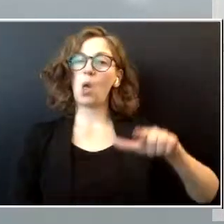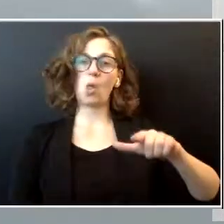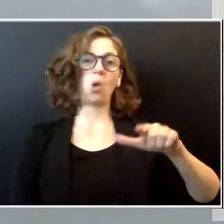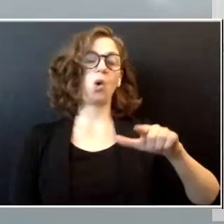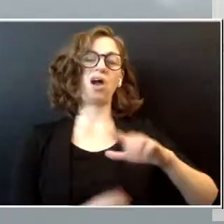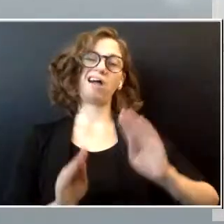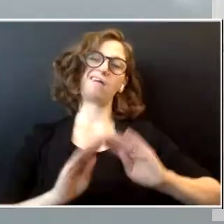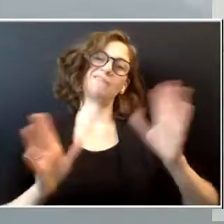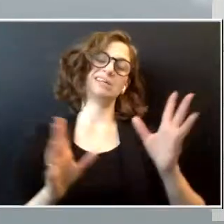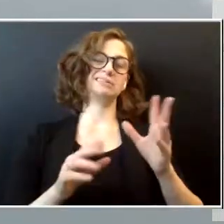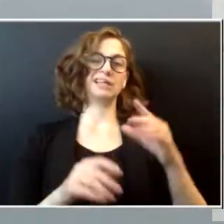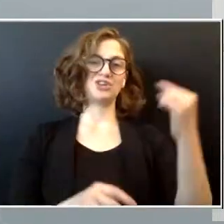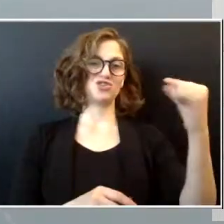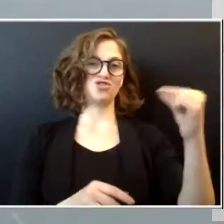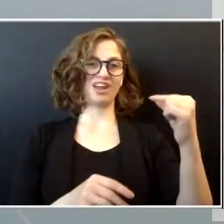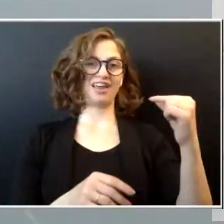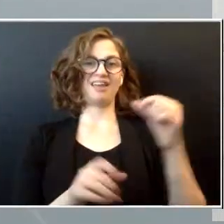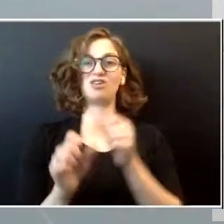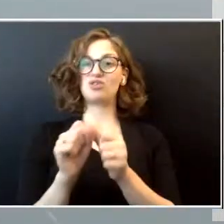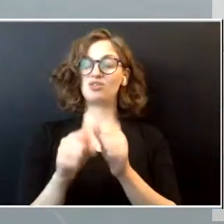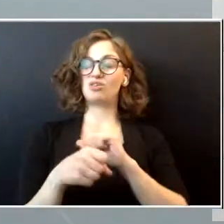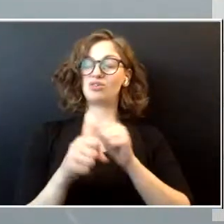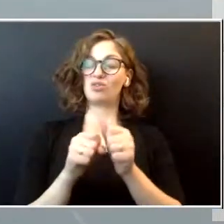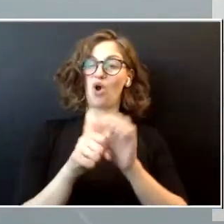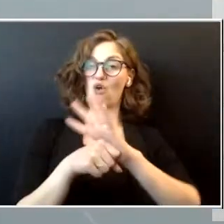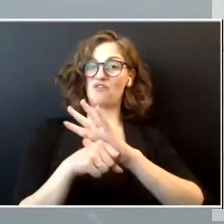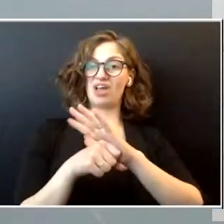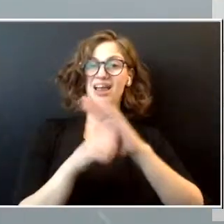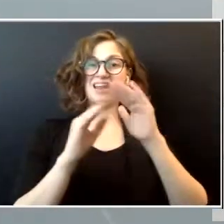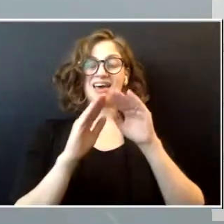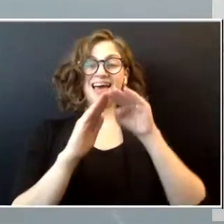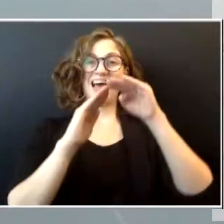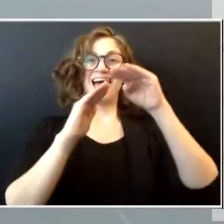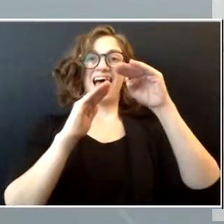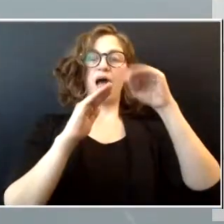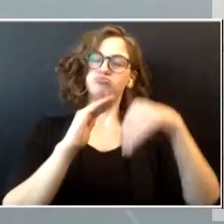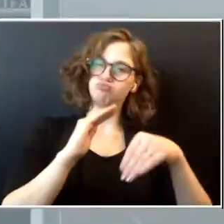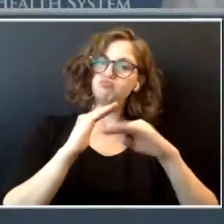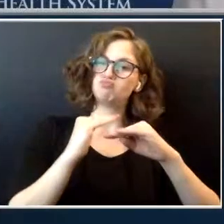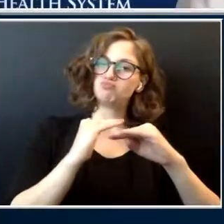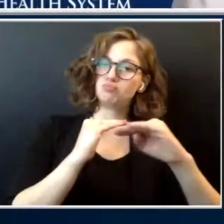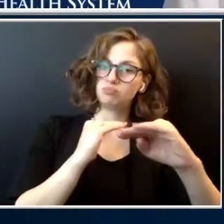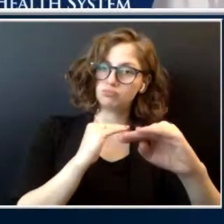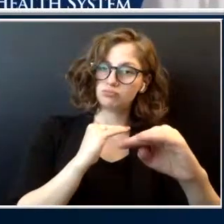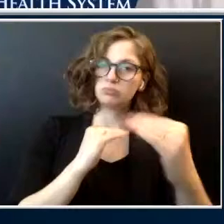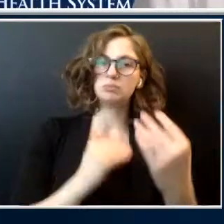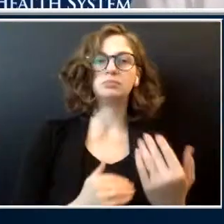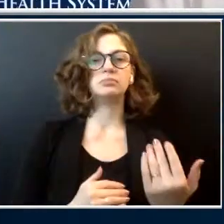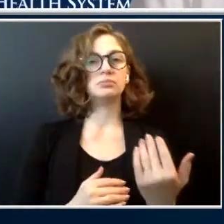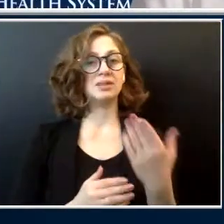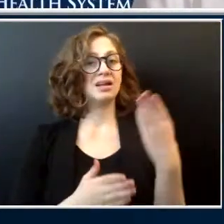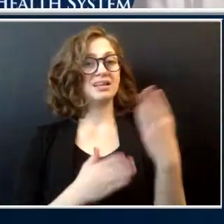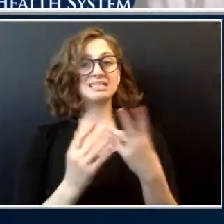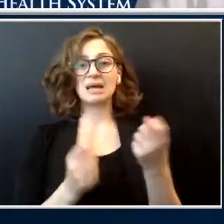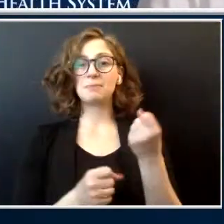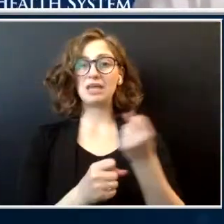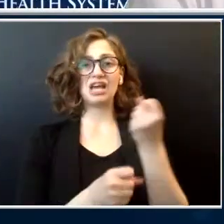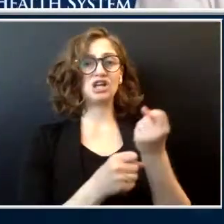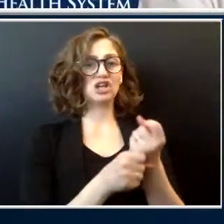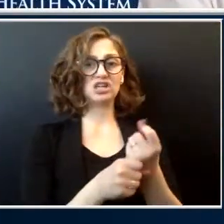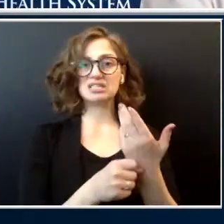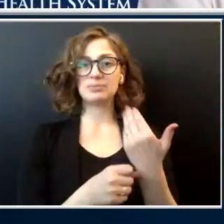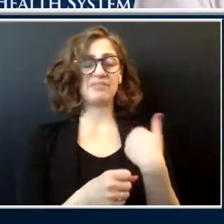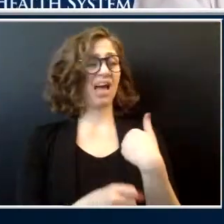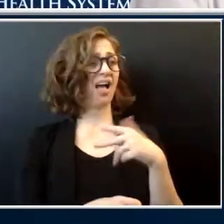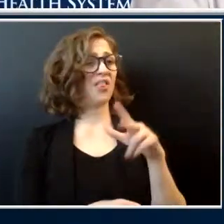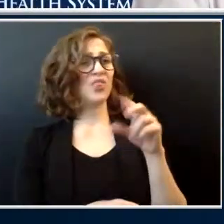have pretty much so far been somewhat stable as well. We've had years where we've had 30 or 40 influenza patients in the hospital, so it